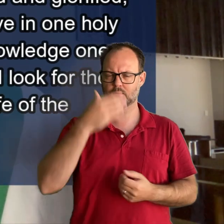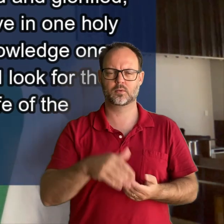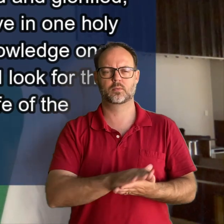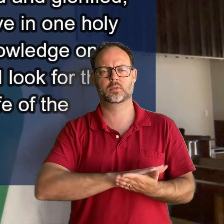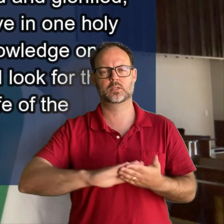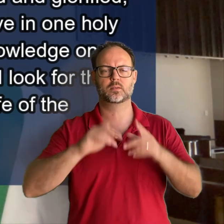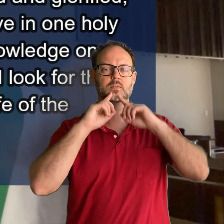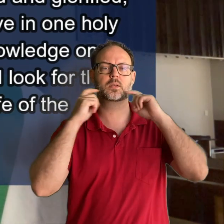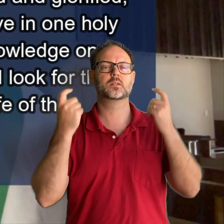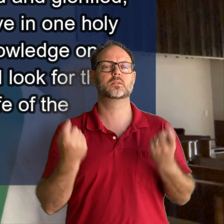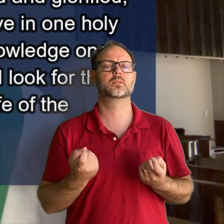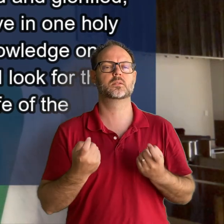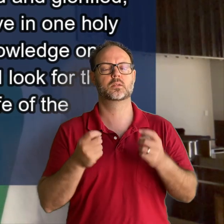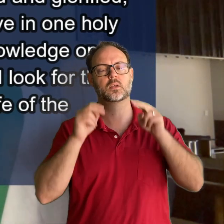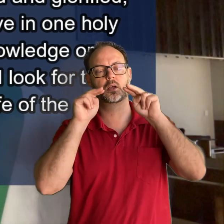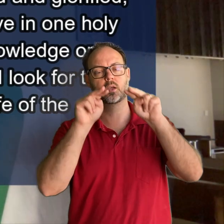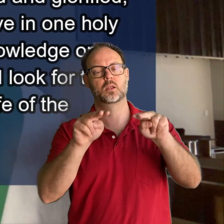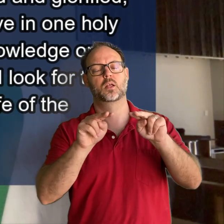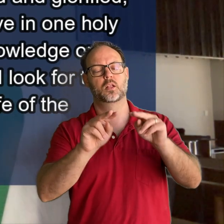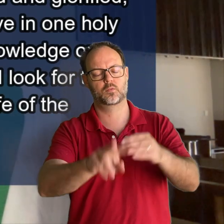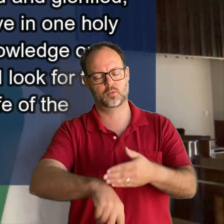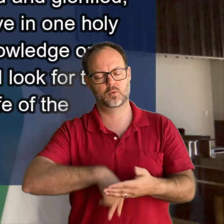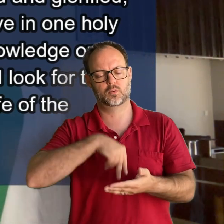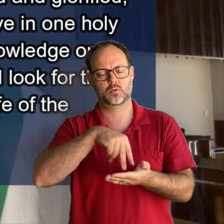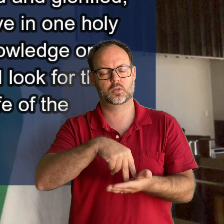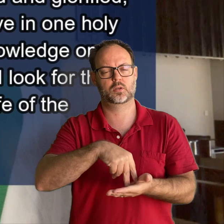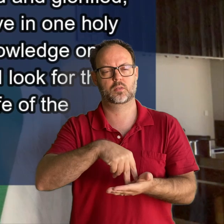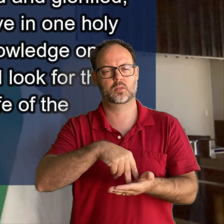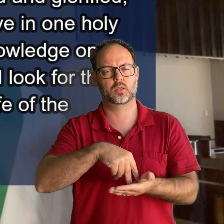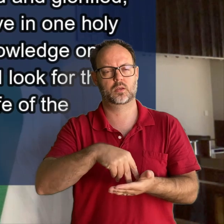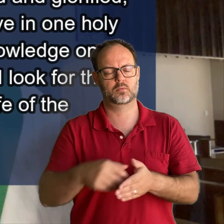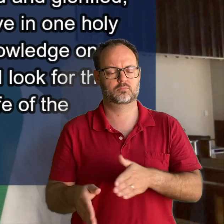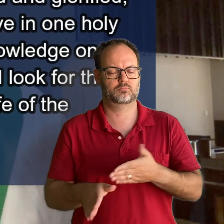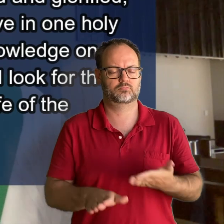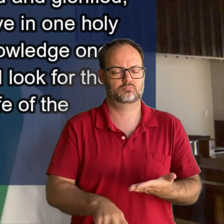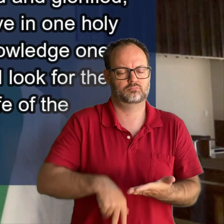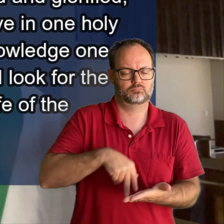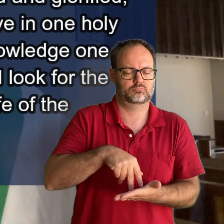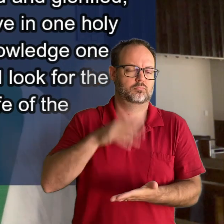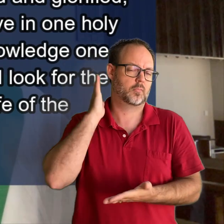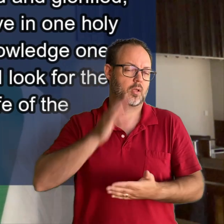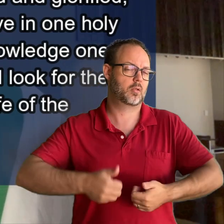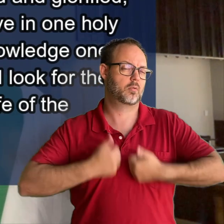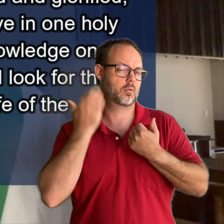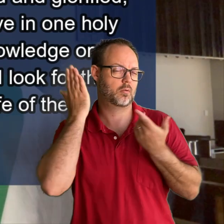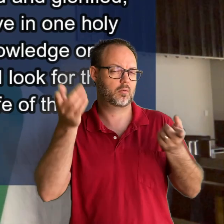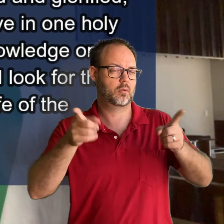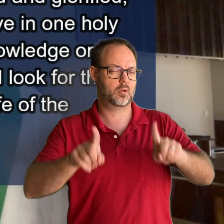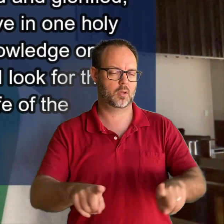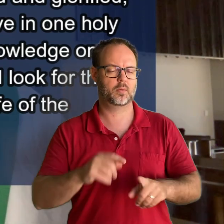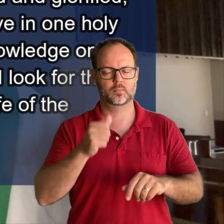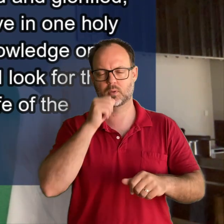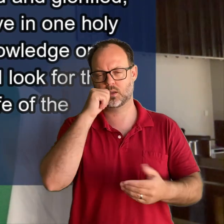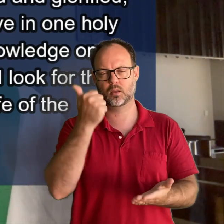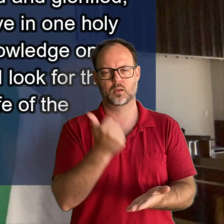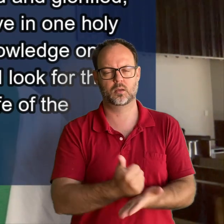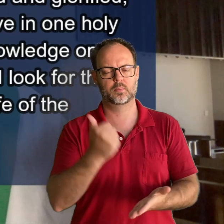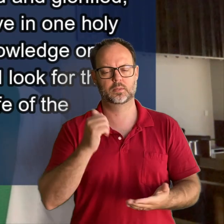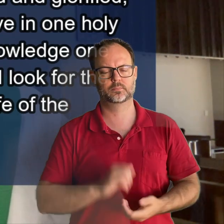acknowledge one baptism for the remission of sins, and I look for the resurrection of the dead and the life of the world to